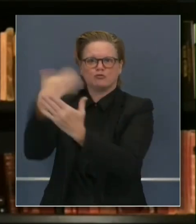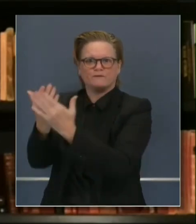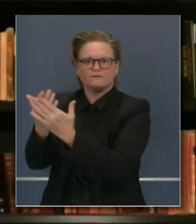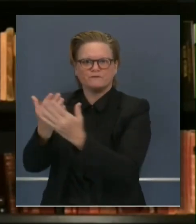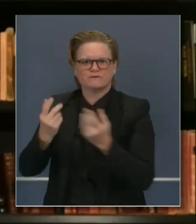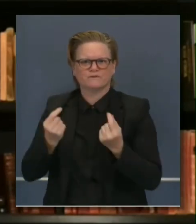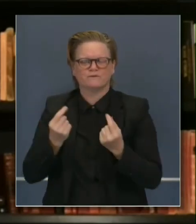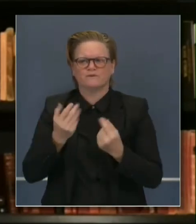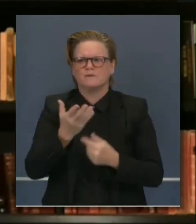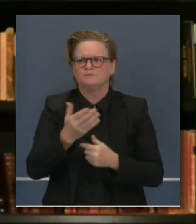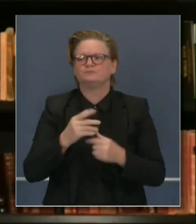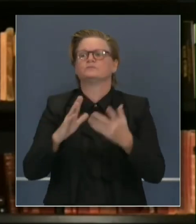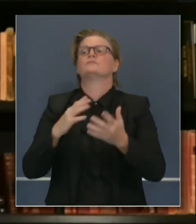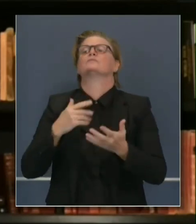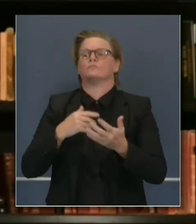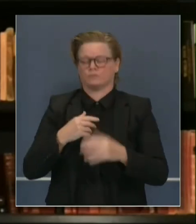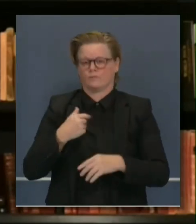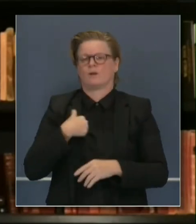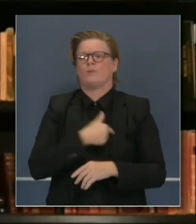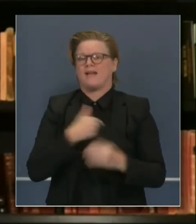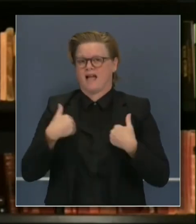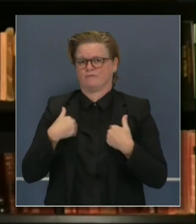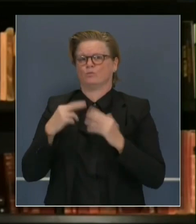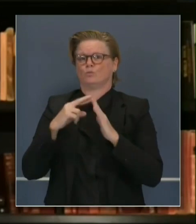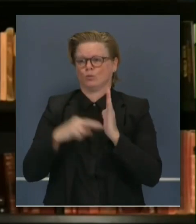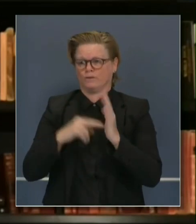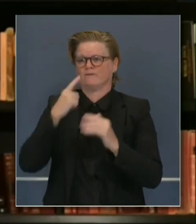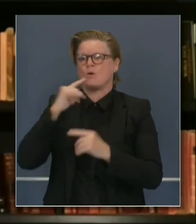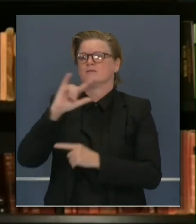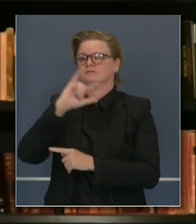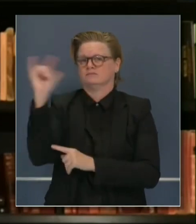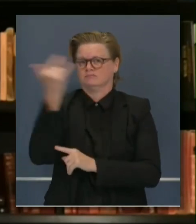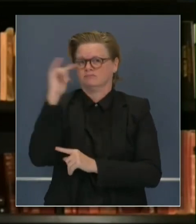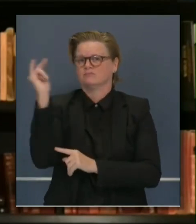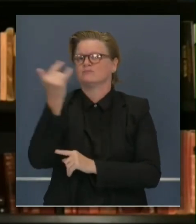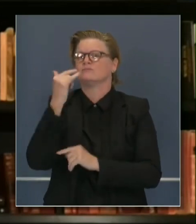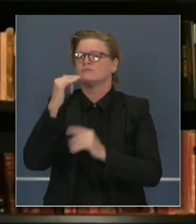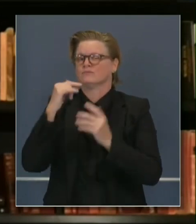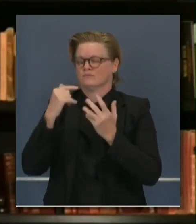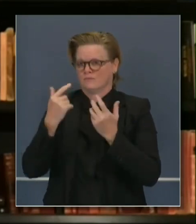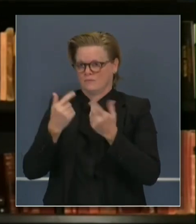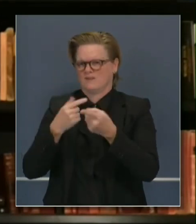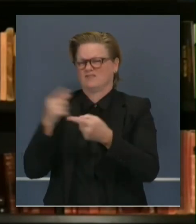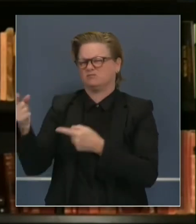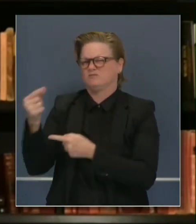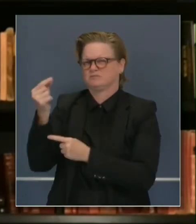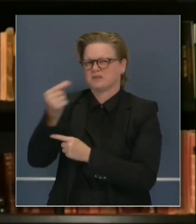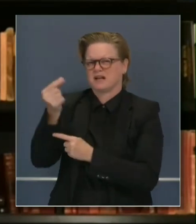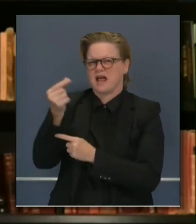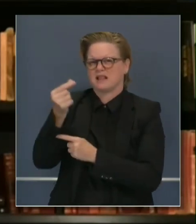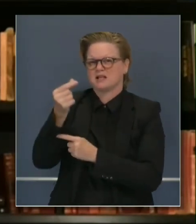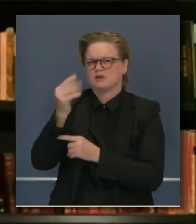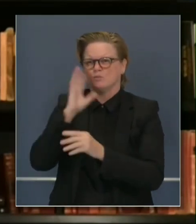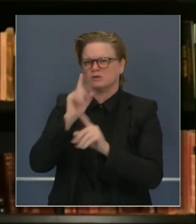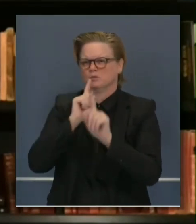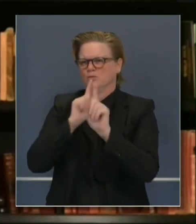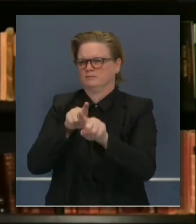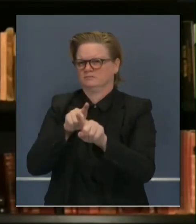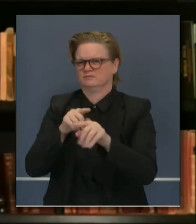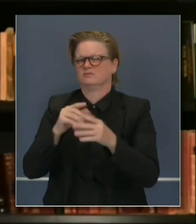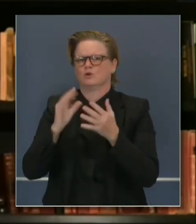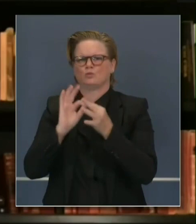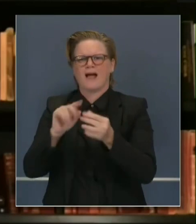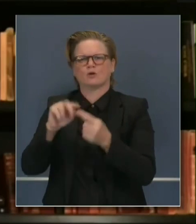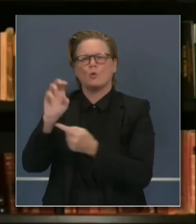specific to traveling. I'll have Dr. Galley talk a little bit more about that in a moment. Let me specifically talk about enforcement. We're seeing